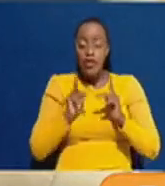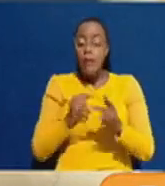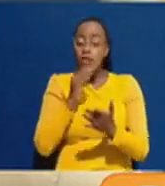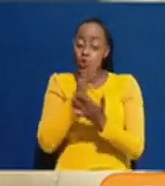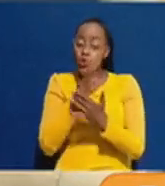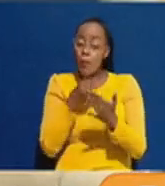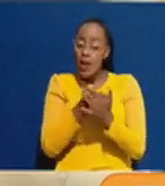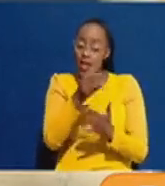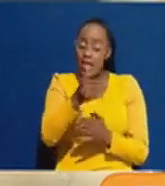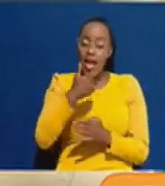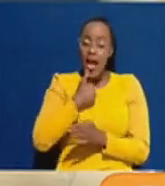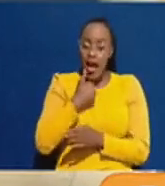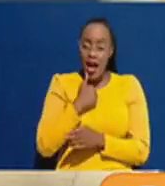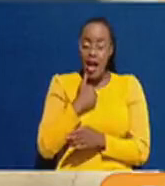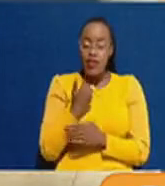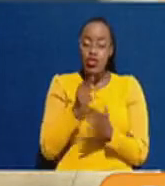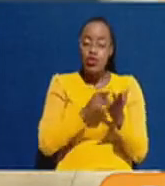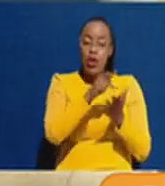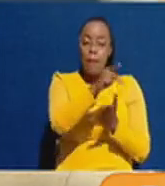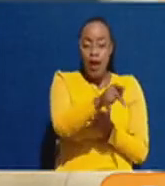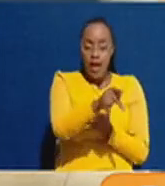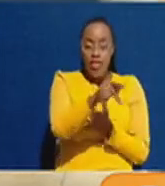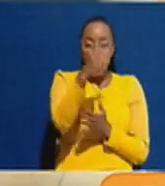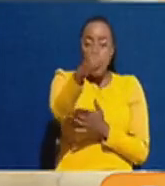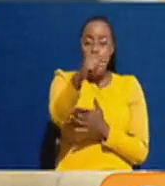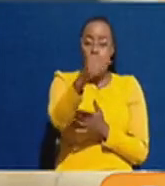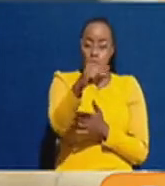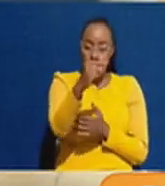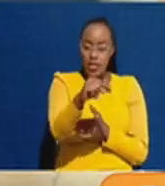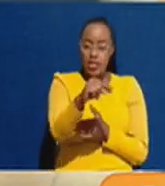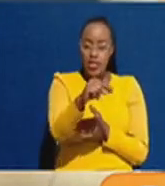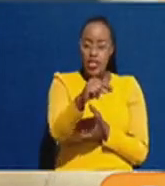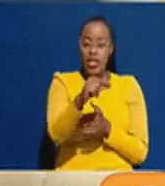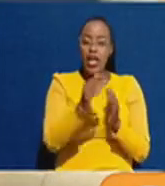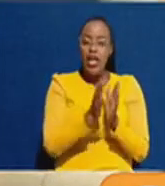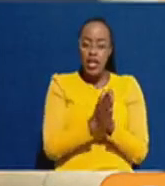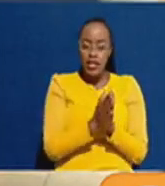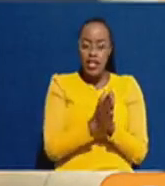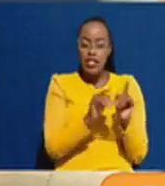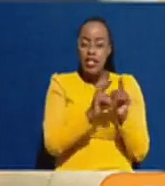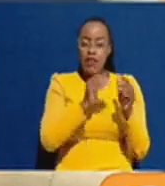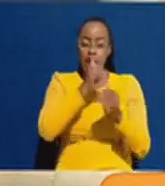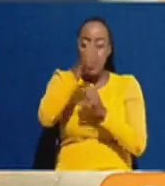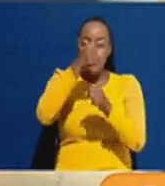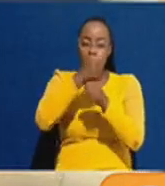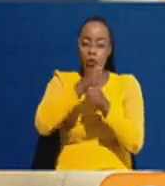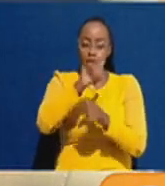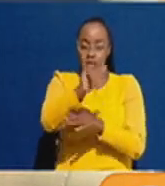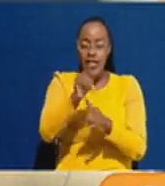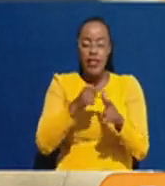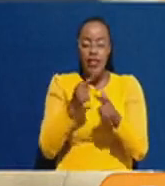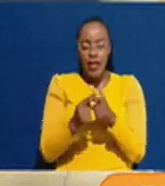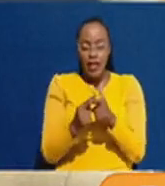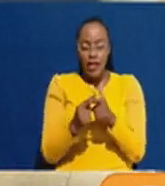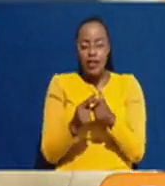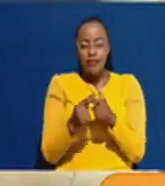had money to procure and purchase gold. And after doing that,